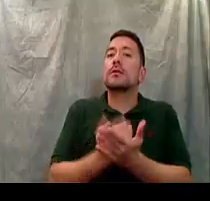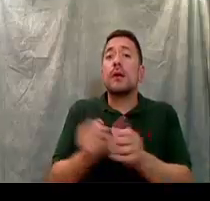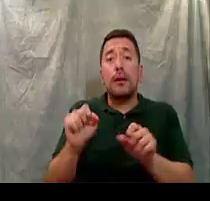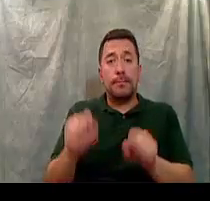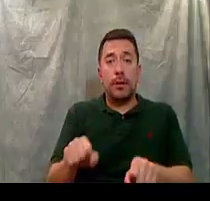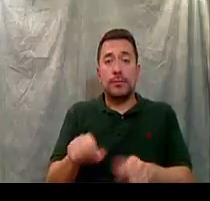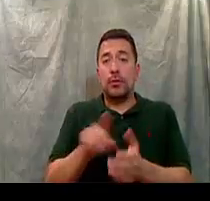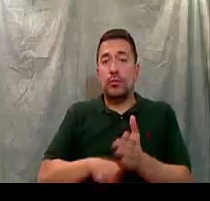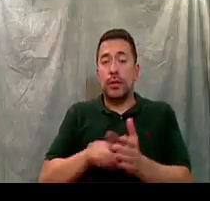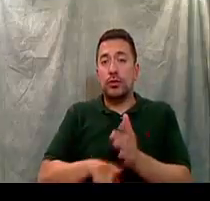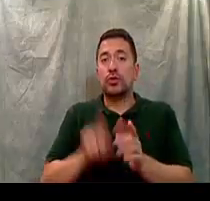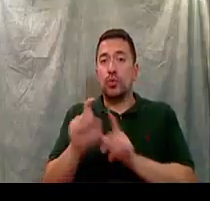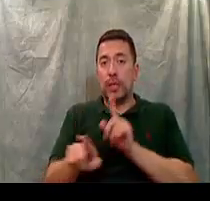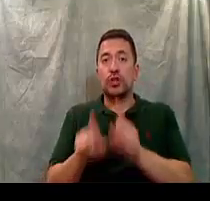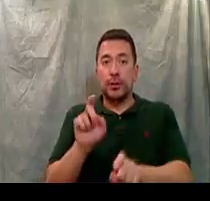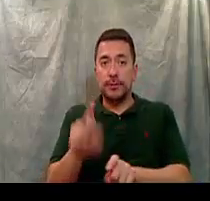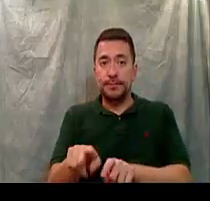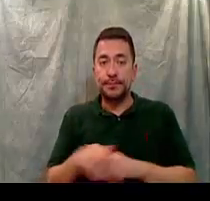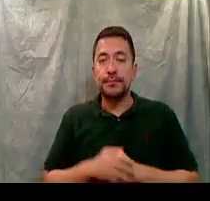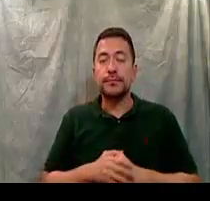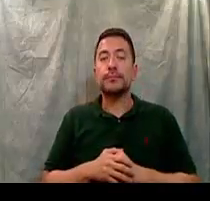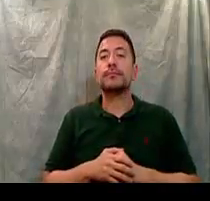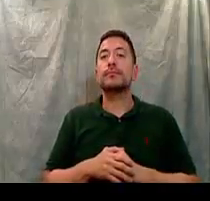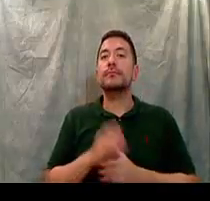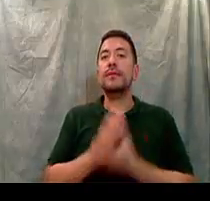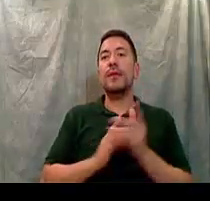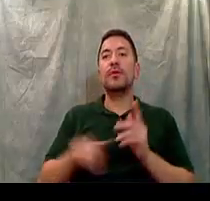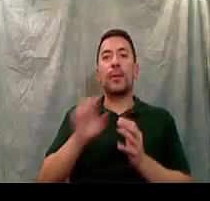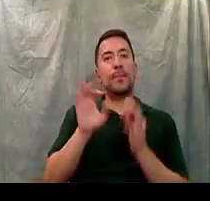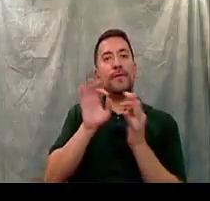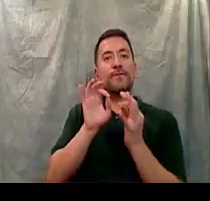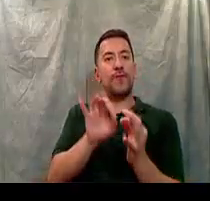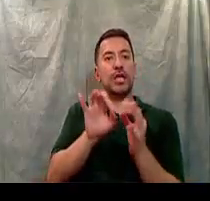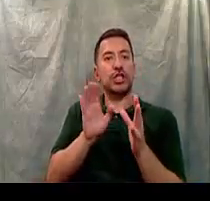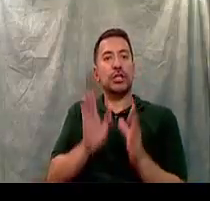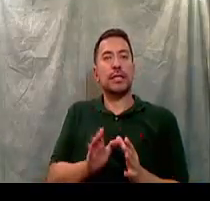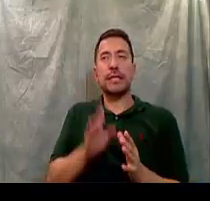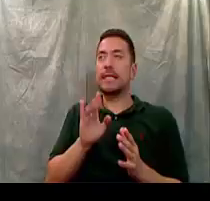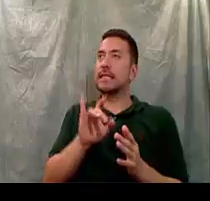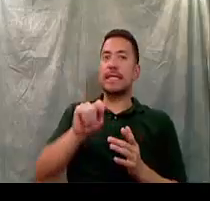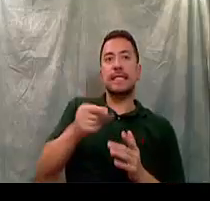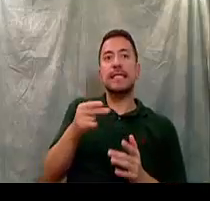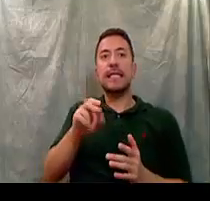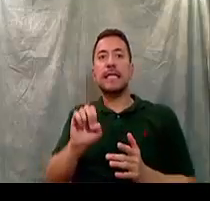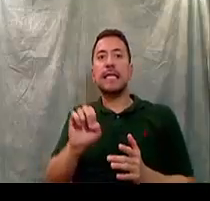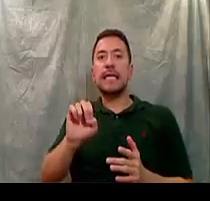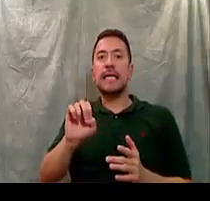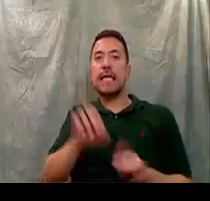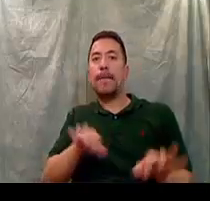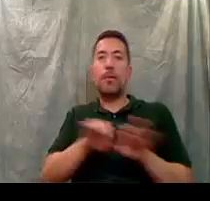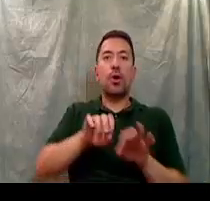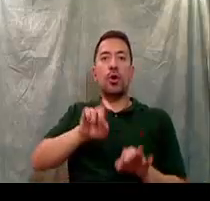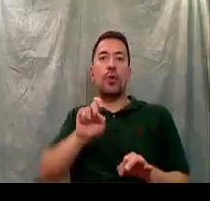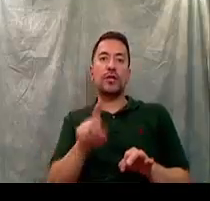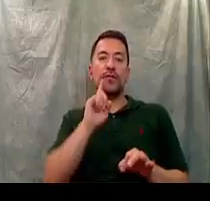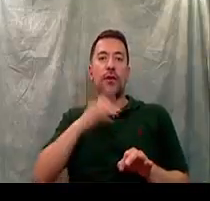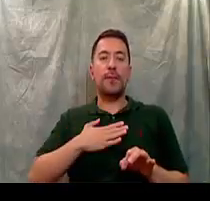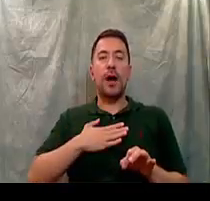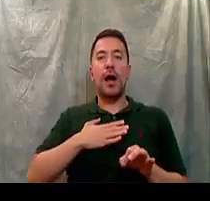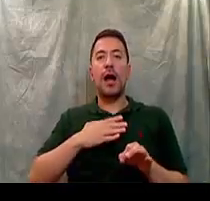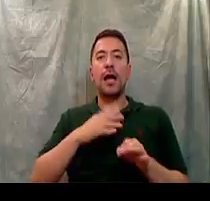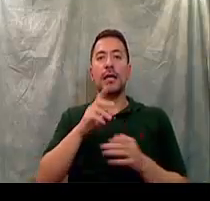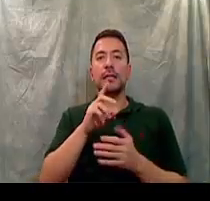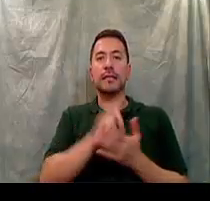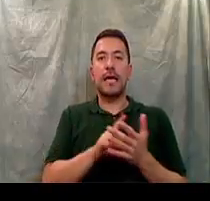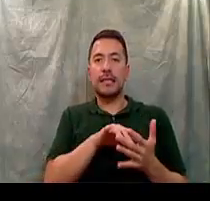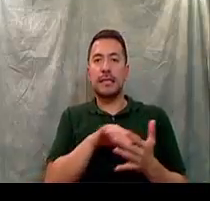And many of you are going to be perfectionists and think that this is the question of my potential research study that I'm going to design 18